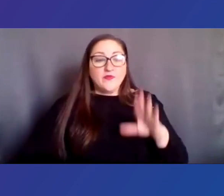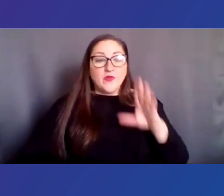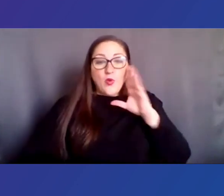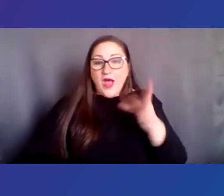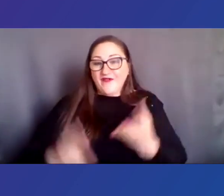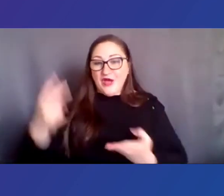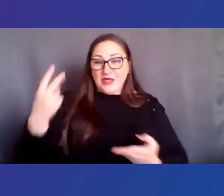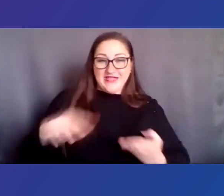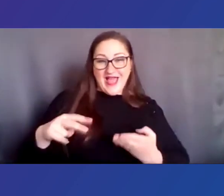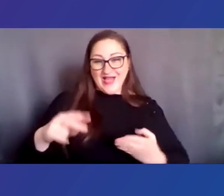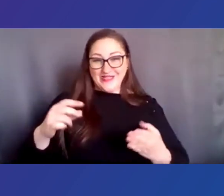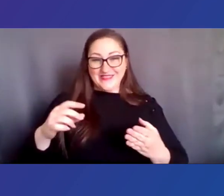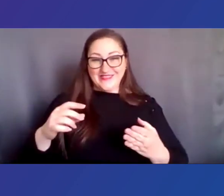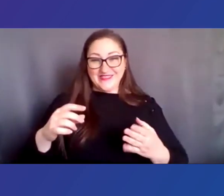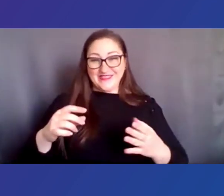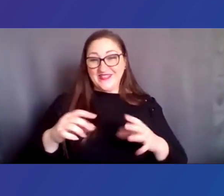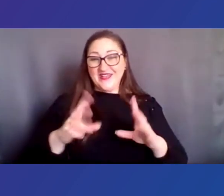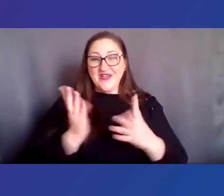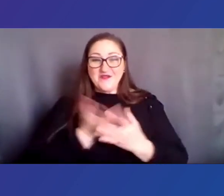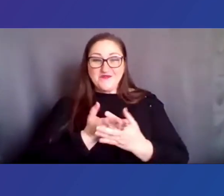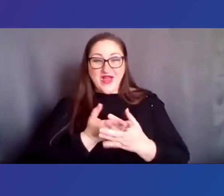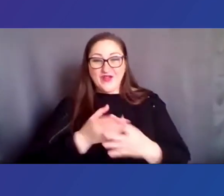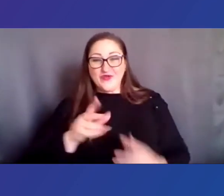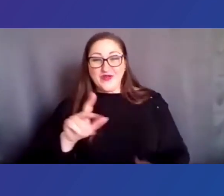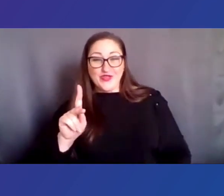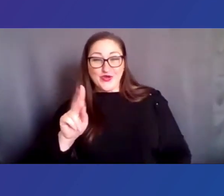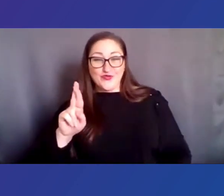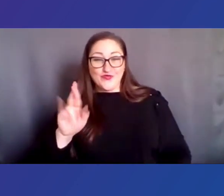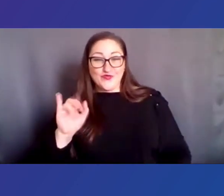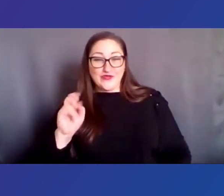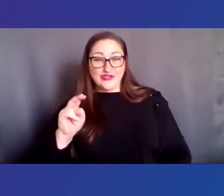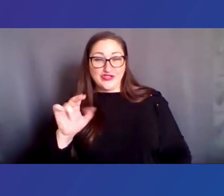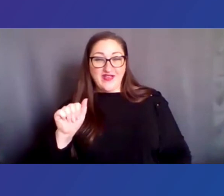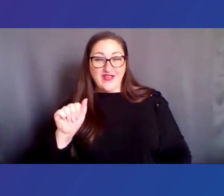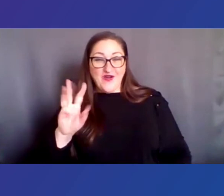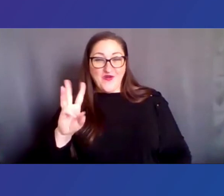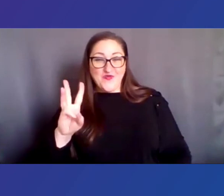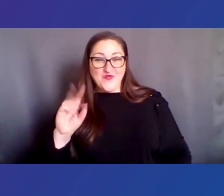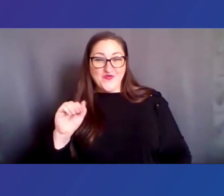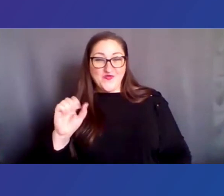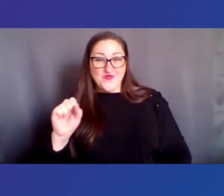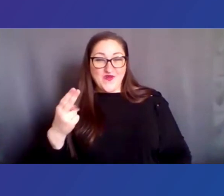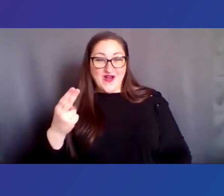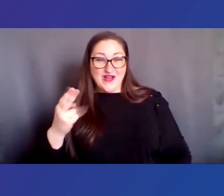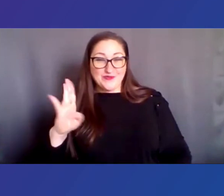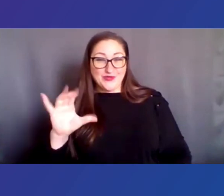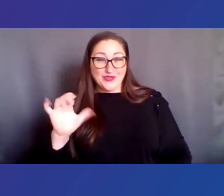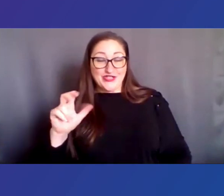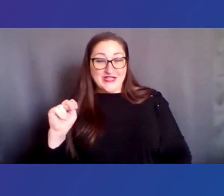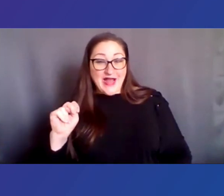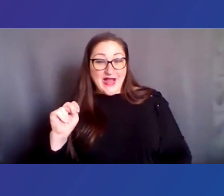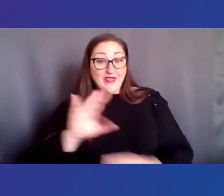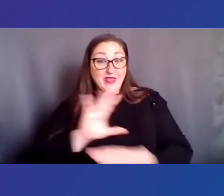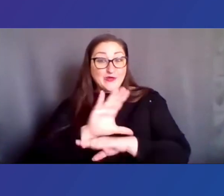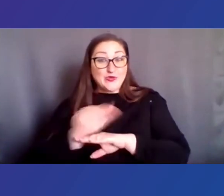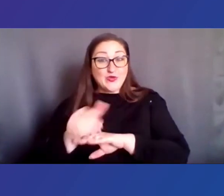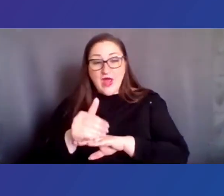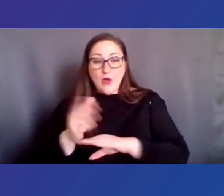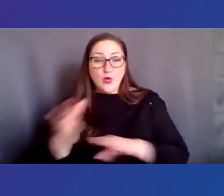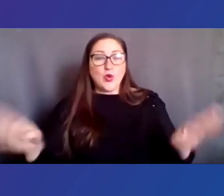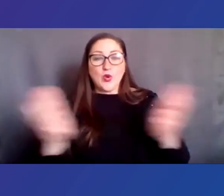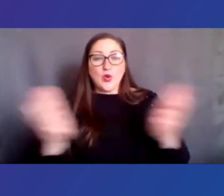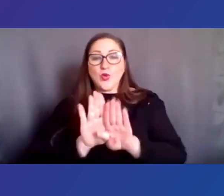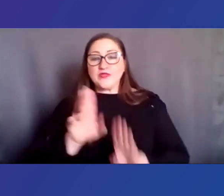break with Krishna Washburn, so look out for that. And then tonight, we're going to close with a